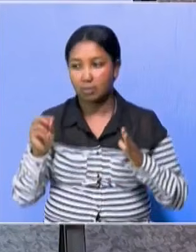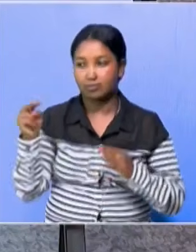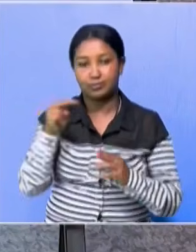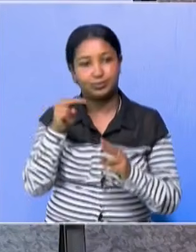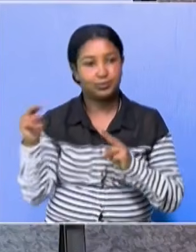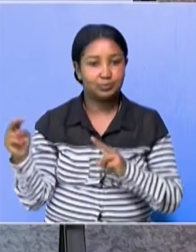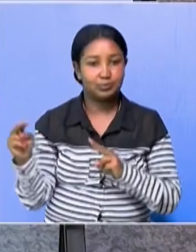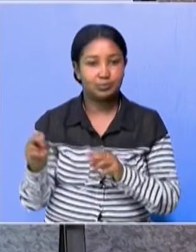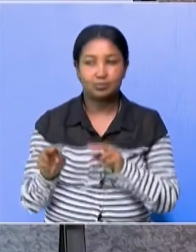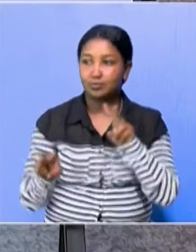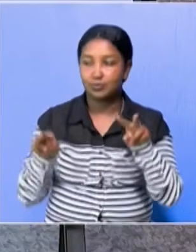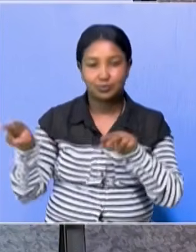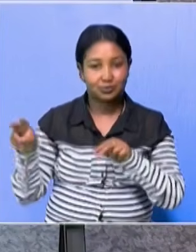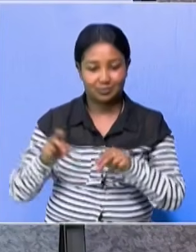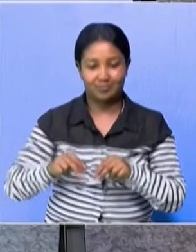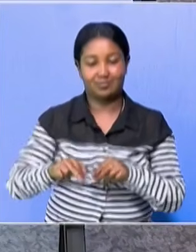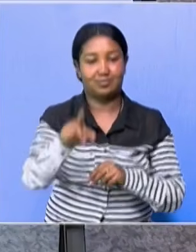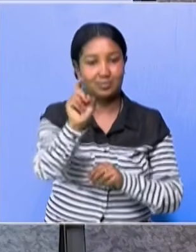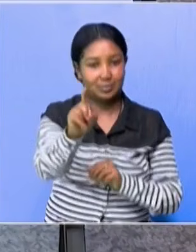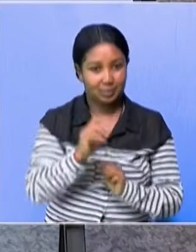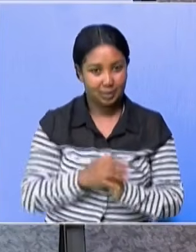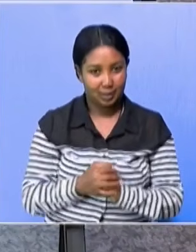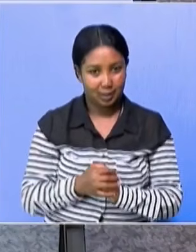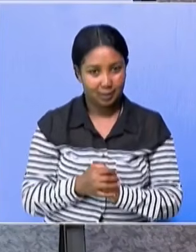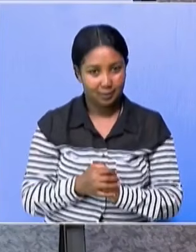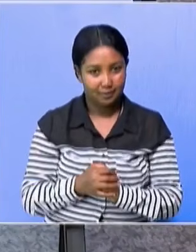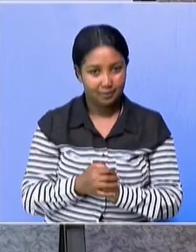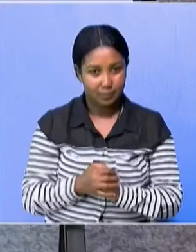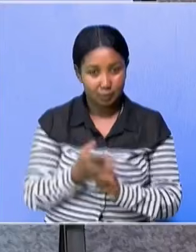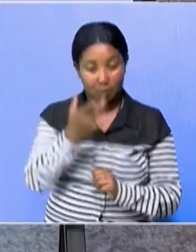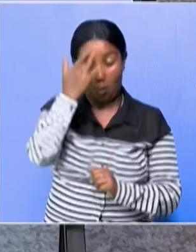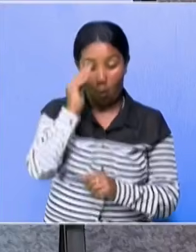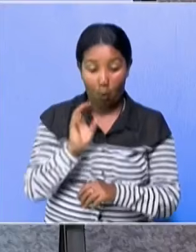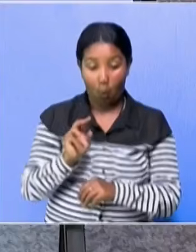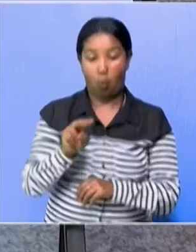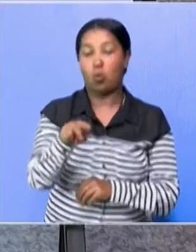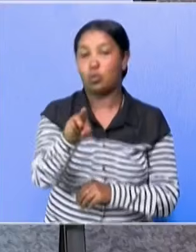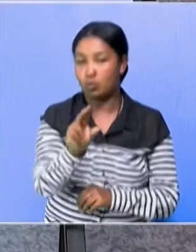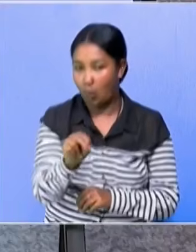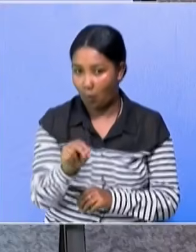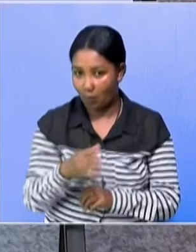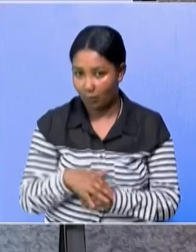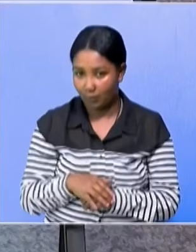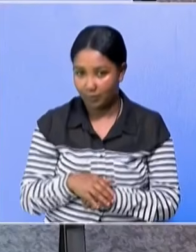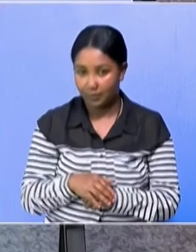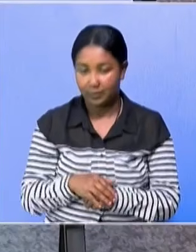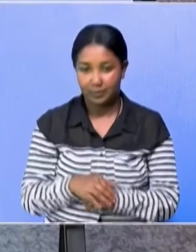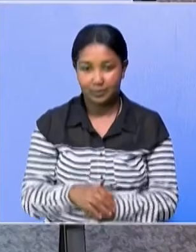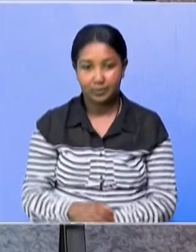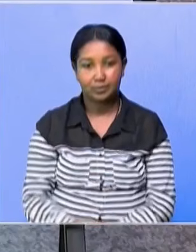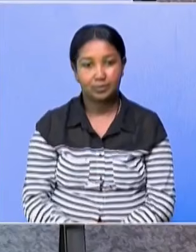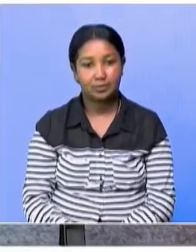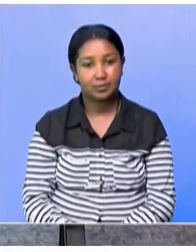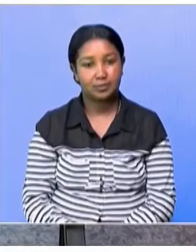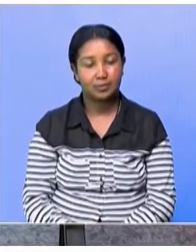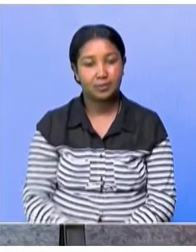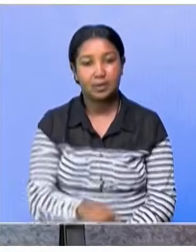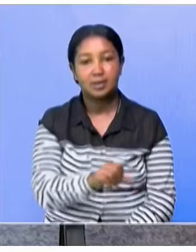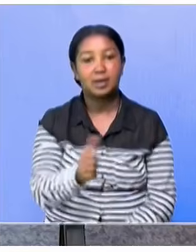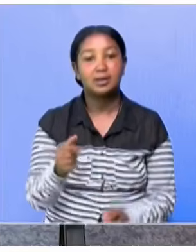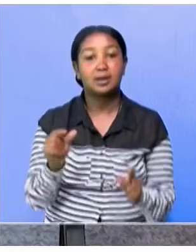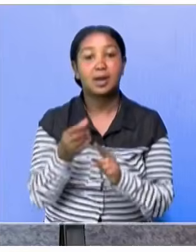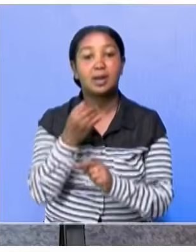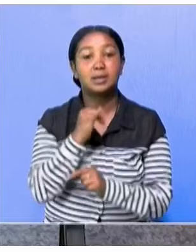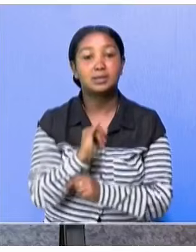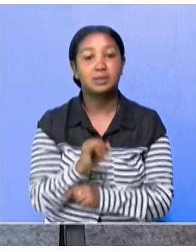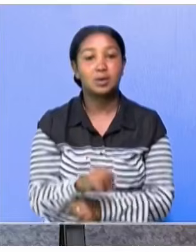so as to, yeah, keep your safety. Zebra crossing is very important. The other one is that